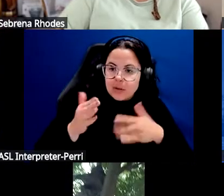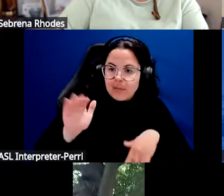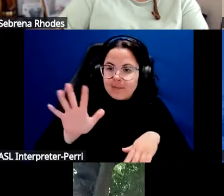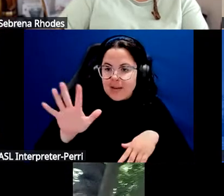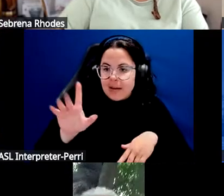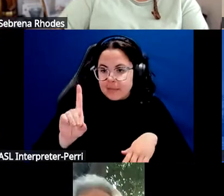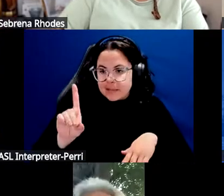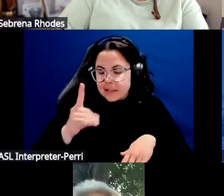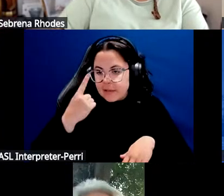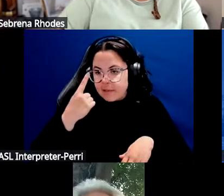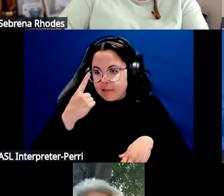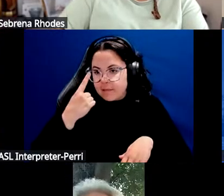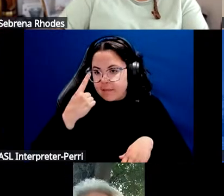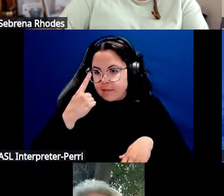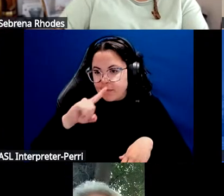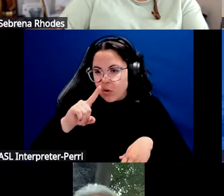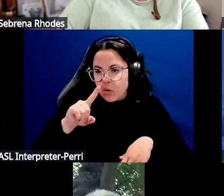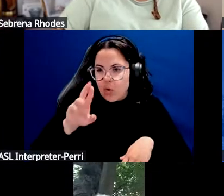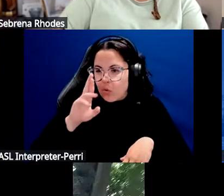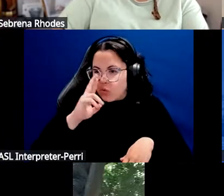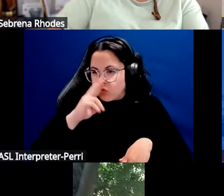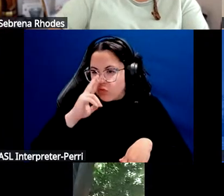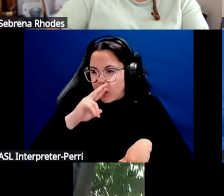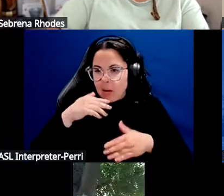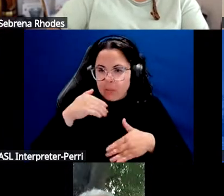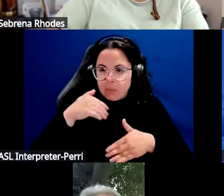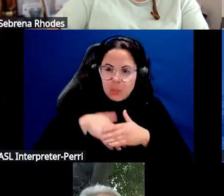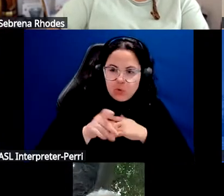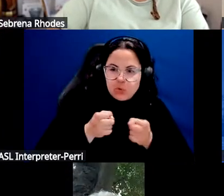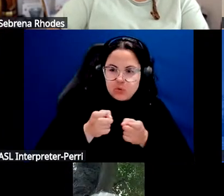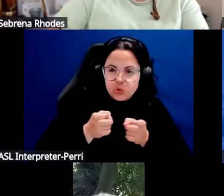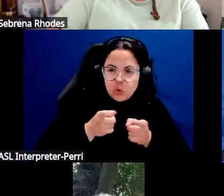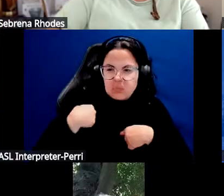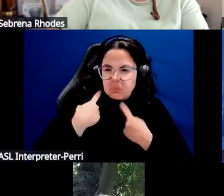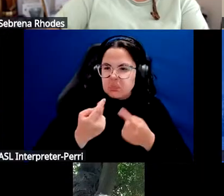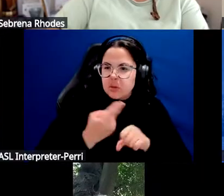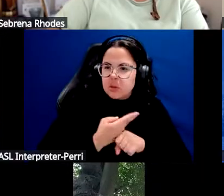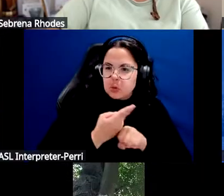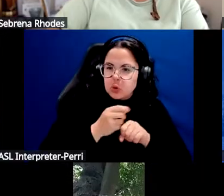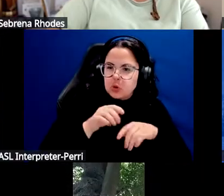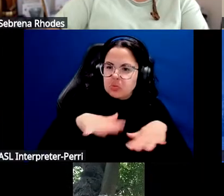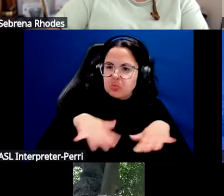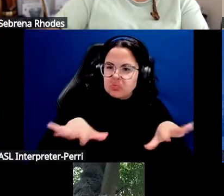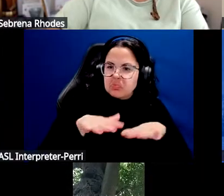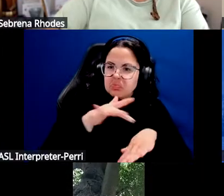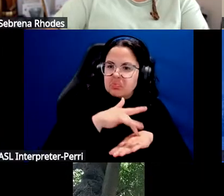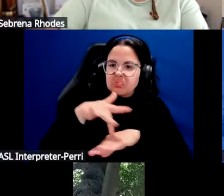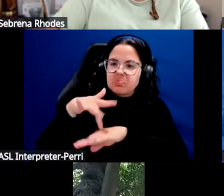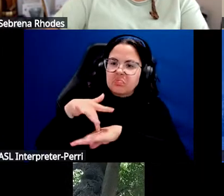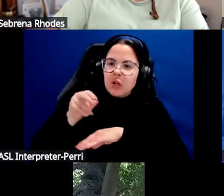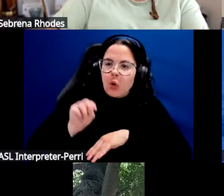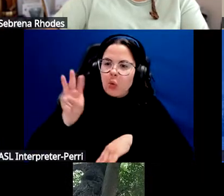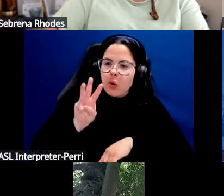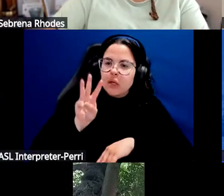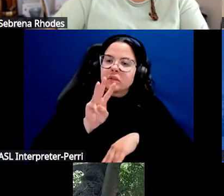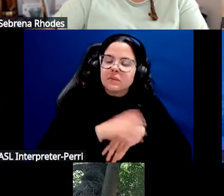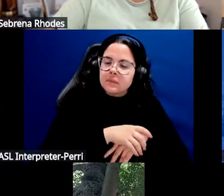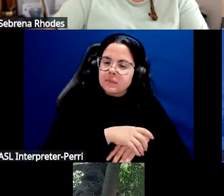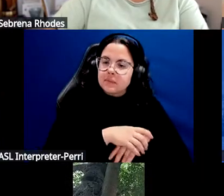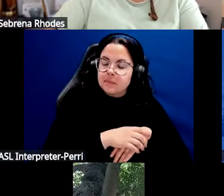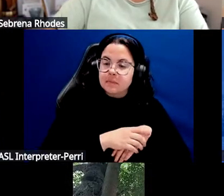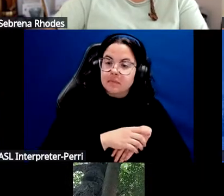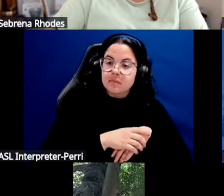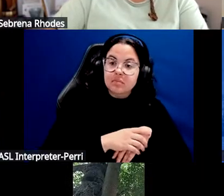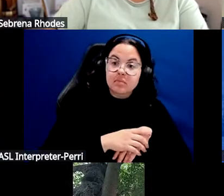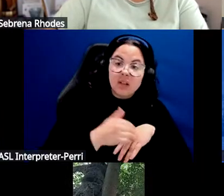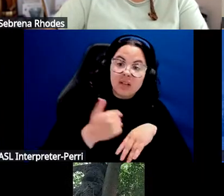for rat abatement birth control that's been used in different parts of the district, particularly in Northwest. I've had